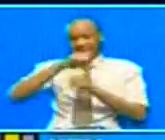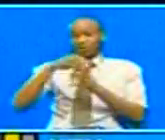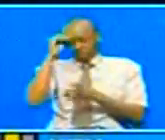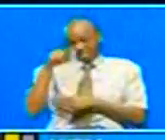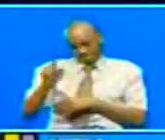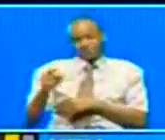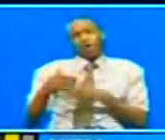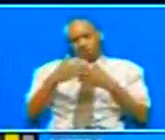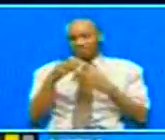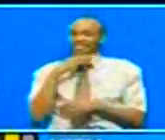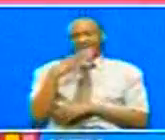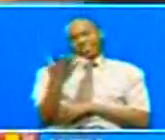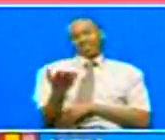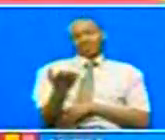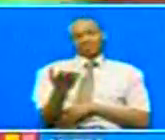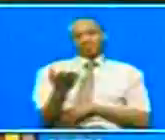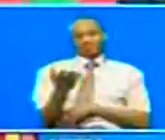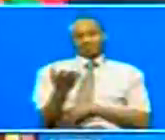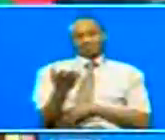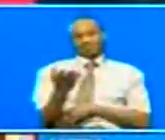fighting for his life at the hospital.